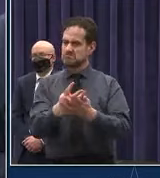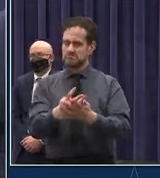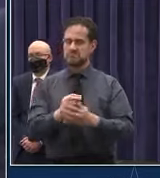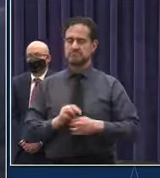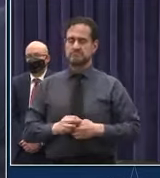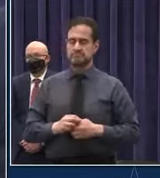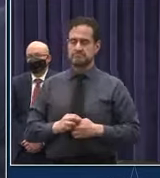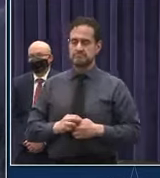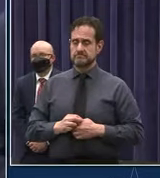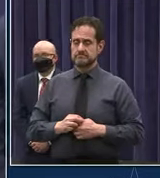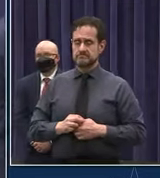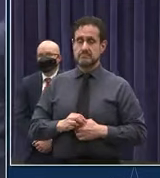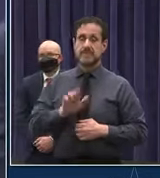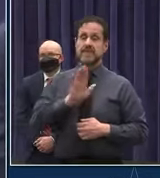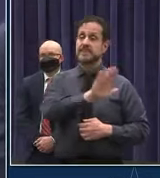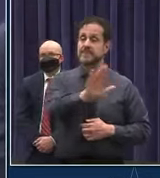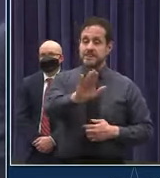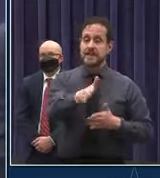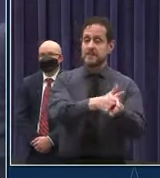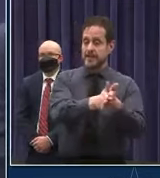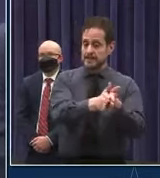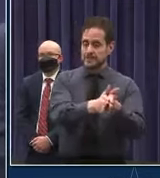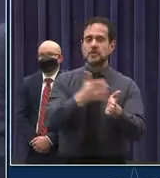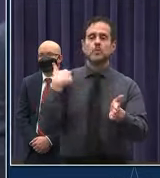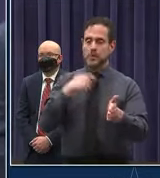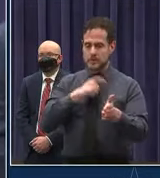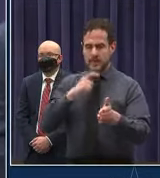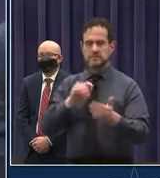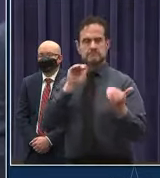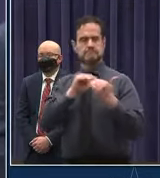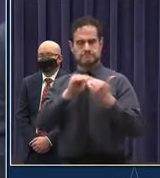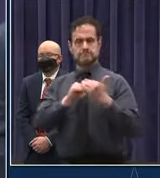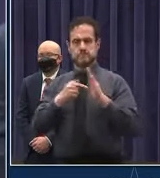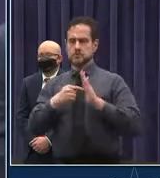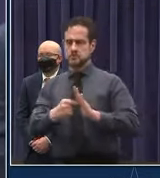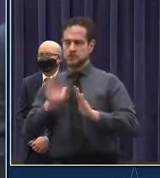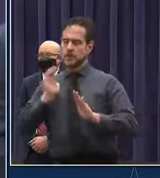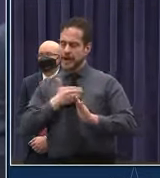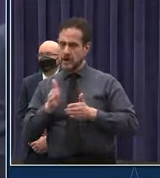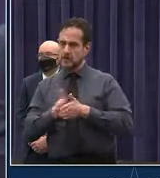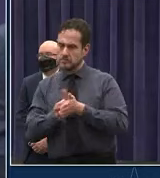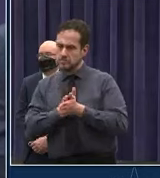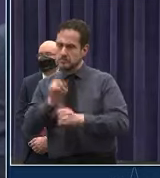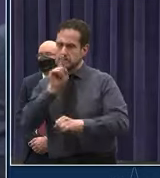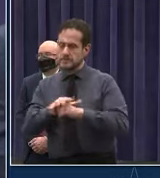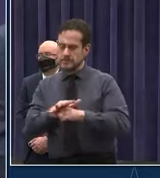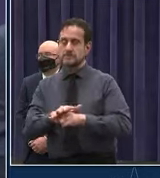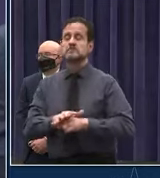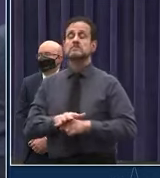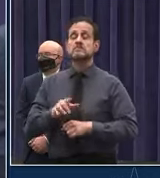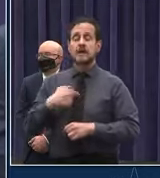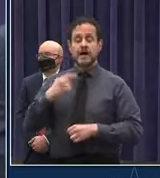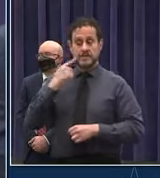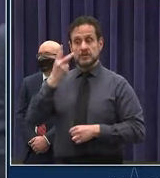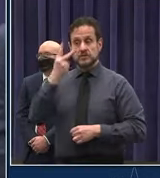hadn't come forward and said we're not going to tolerate this kind of horrific murder in our community.